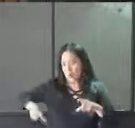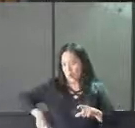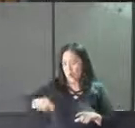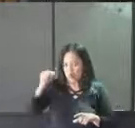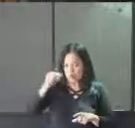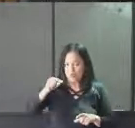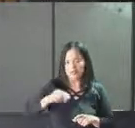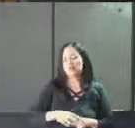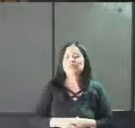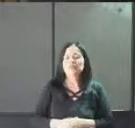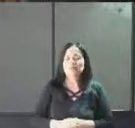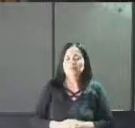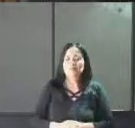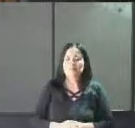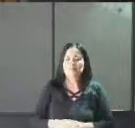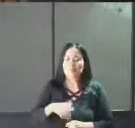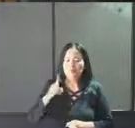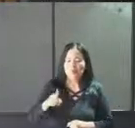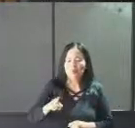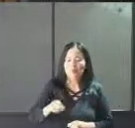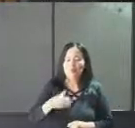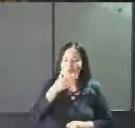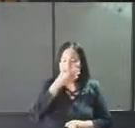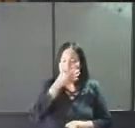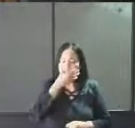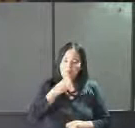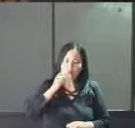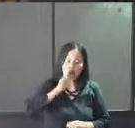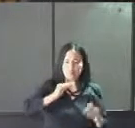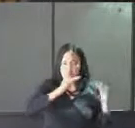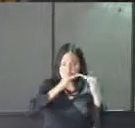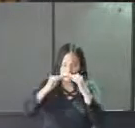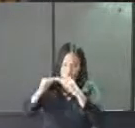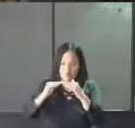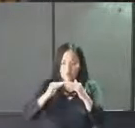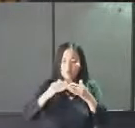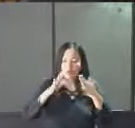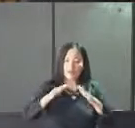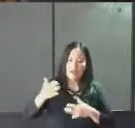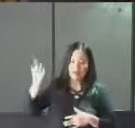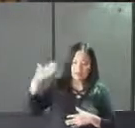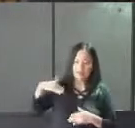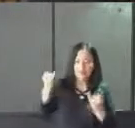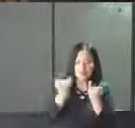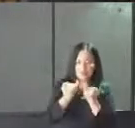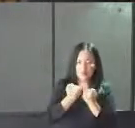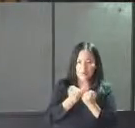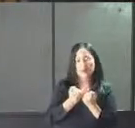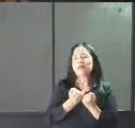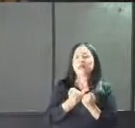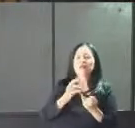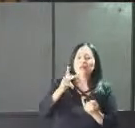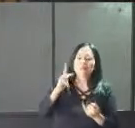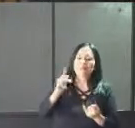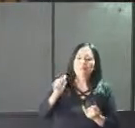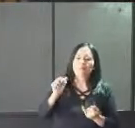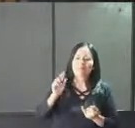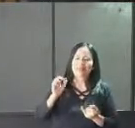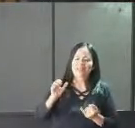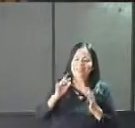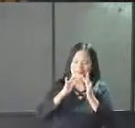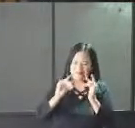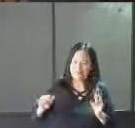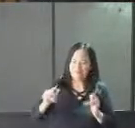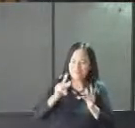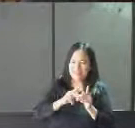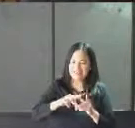with UN Women launched this alliance in this forum Equality Generation, and then it was done in Paris, a